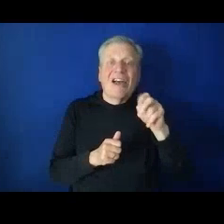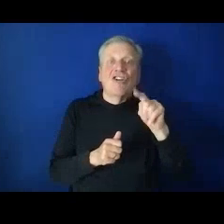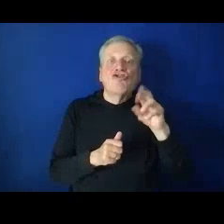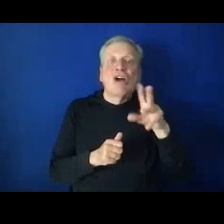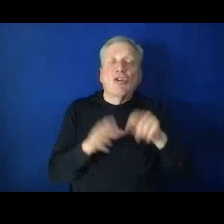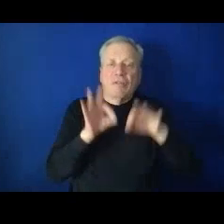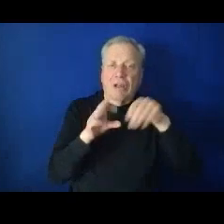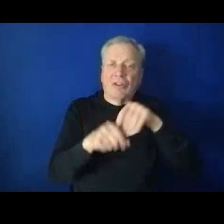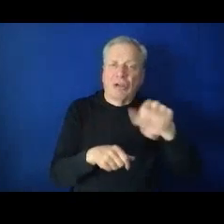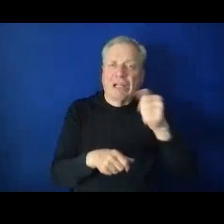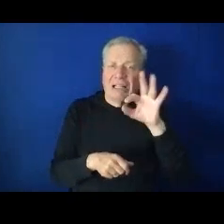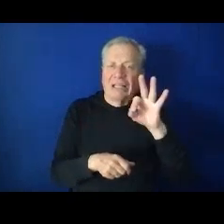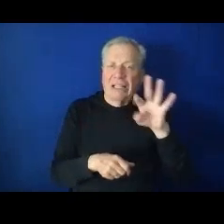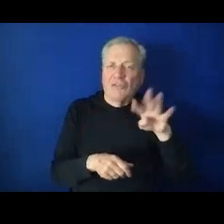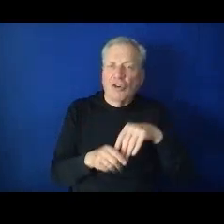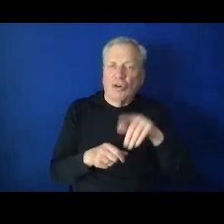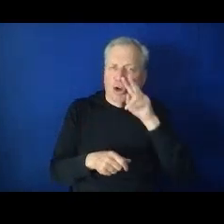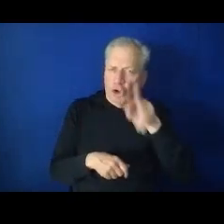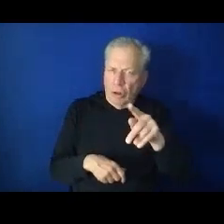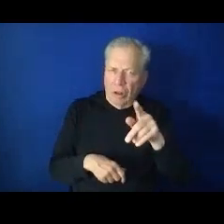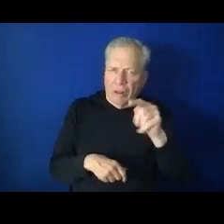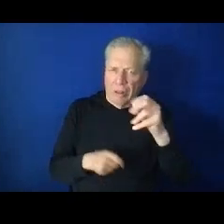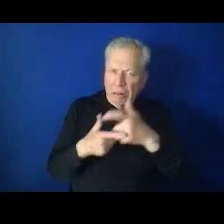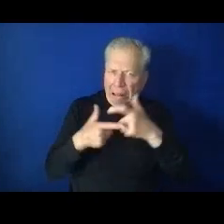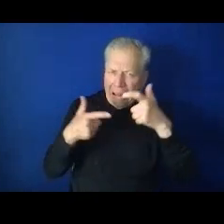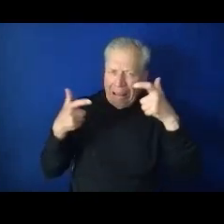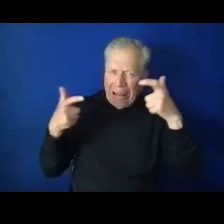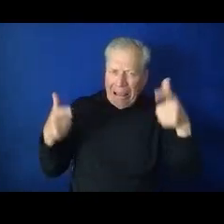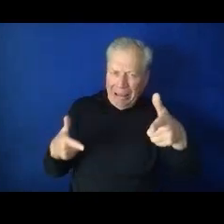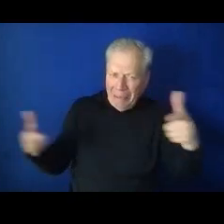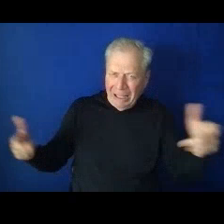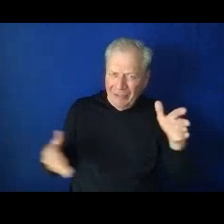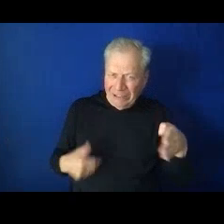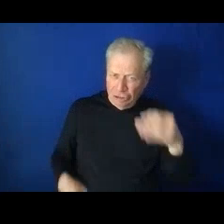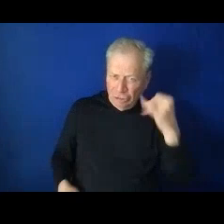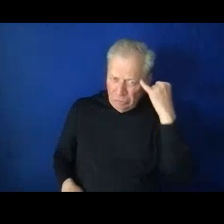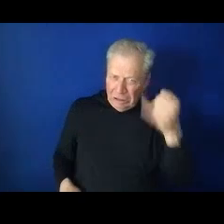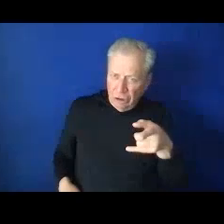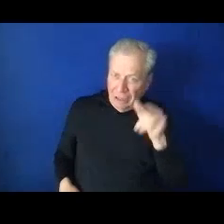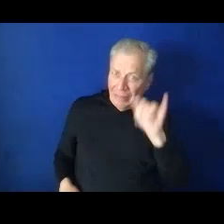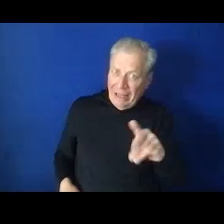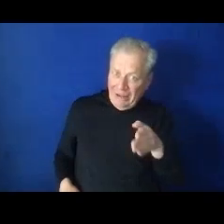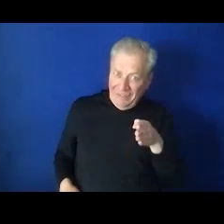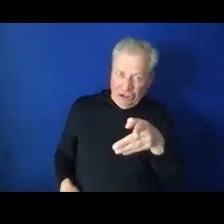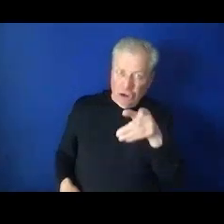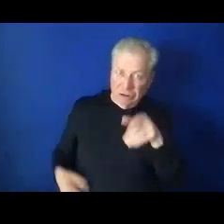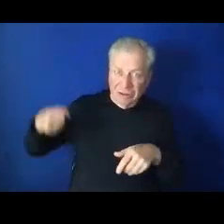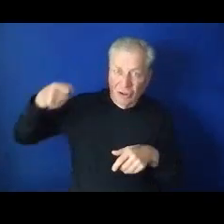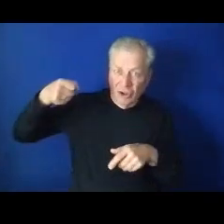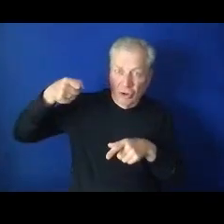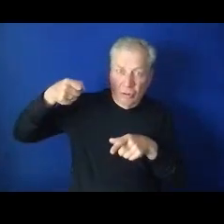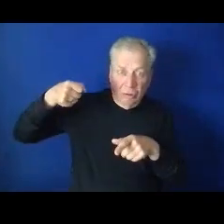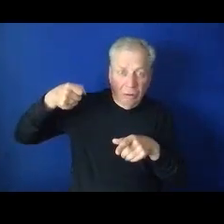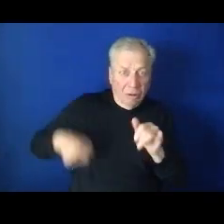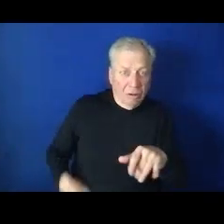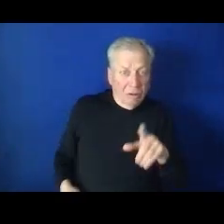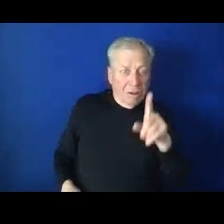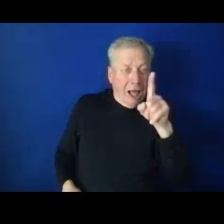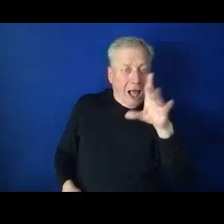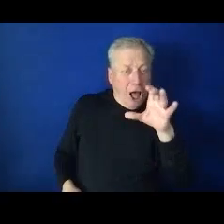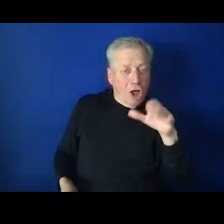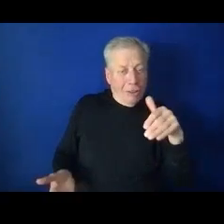in 1994. Look at the enormity of this fish. If you can imagine that fish and hundreds of thousands of those fish